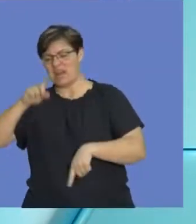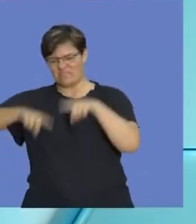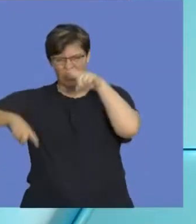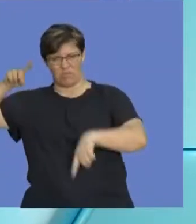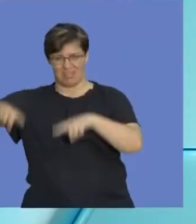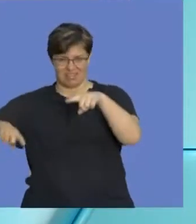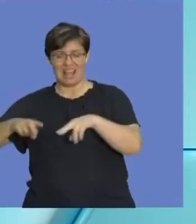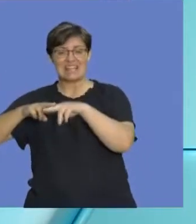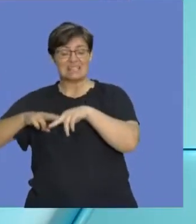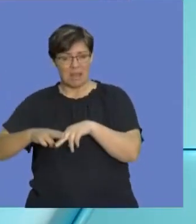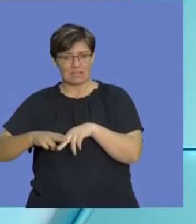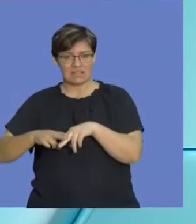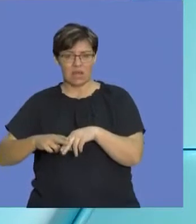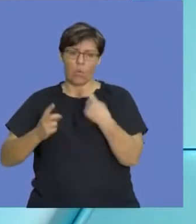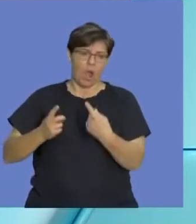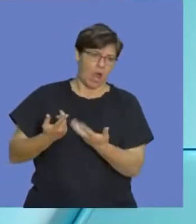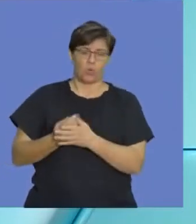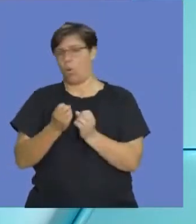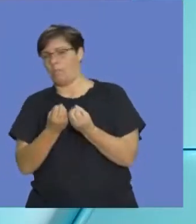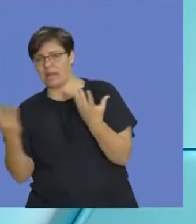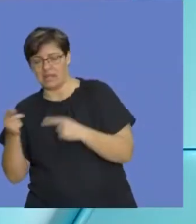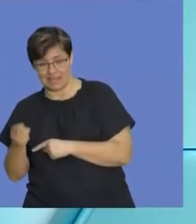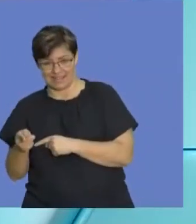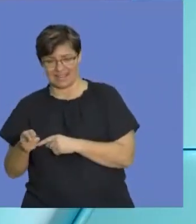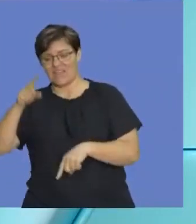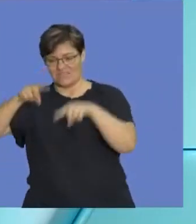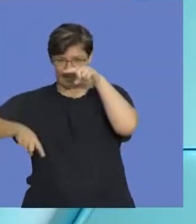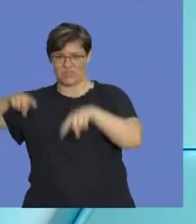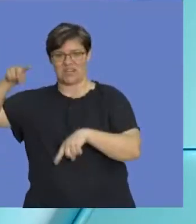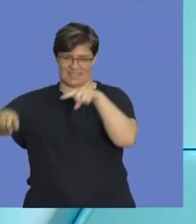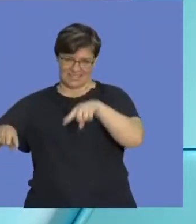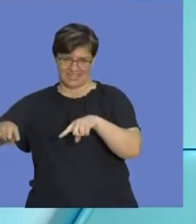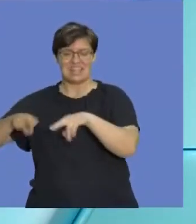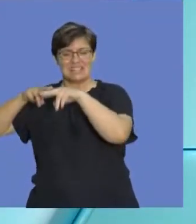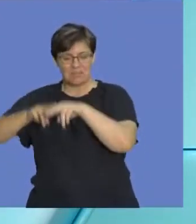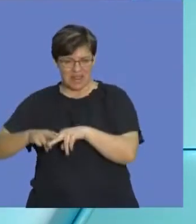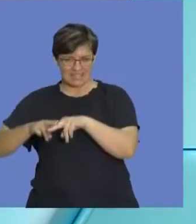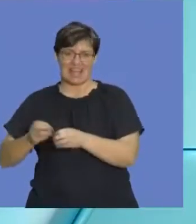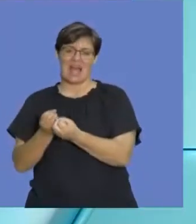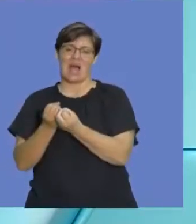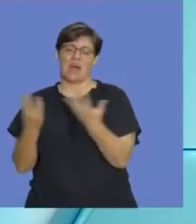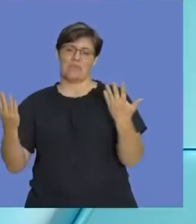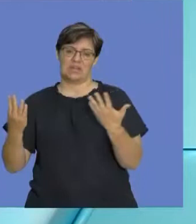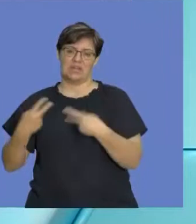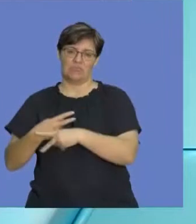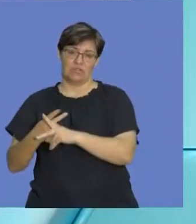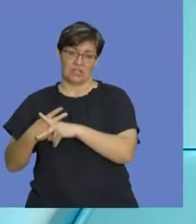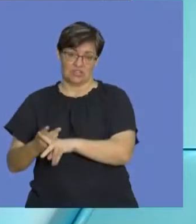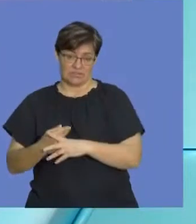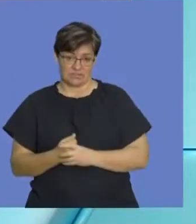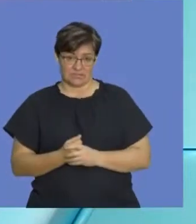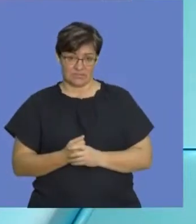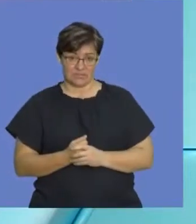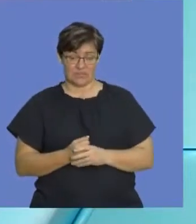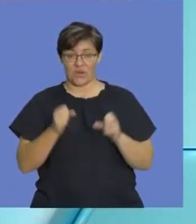variable cost. What do we understand by that? The variable cost varies with the levels of production.